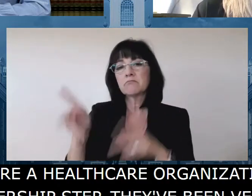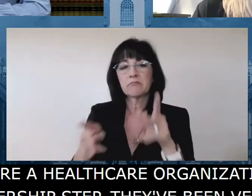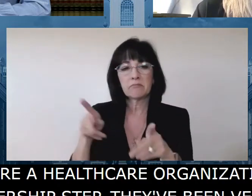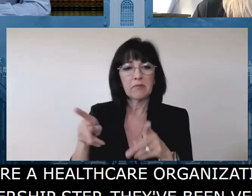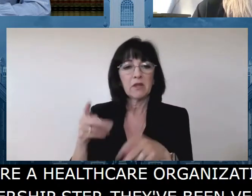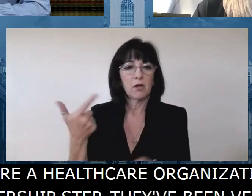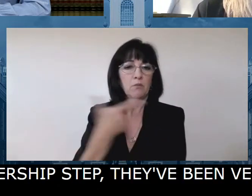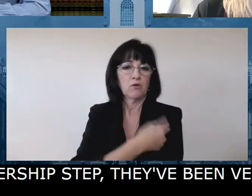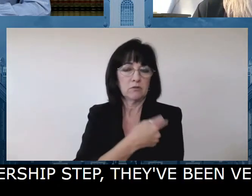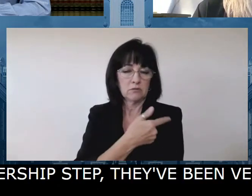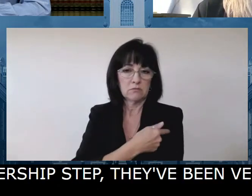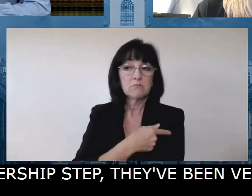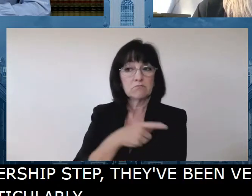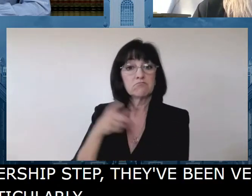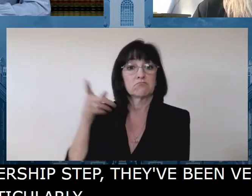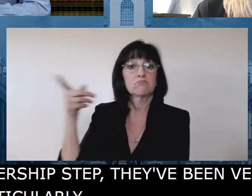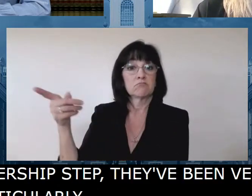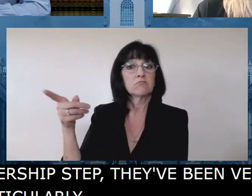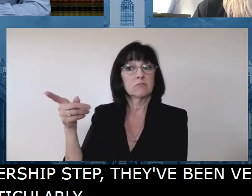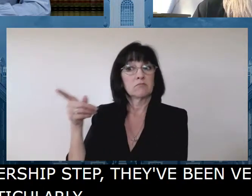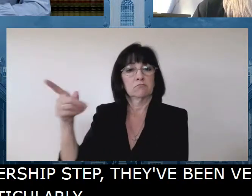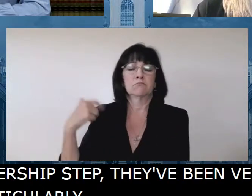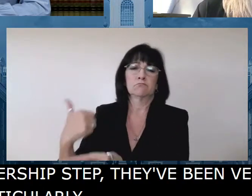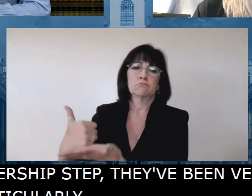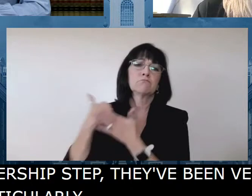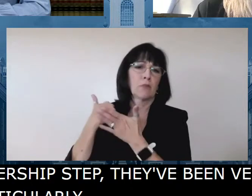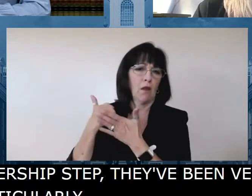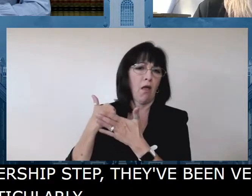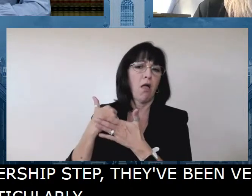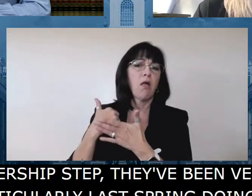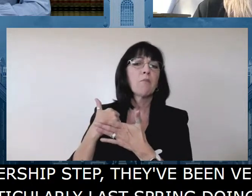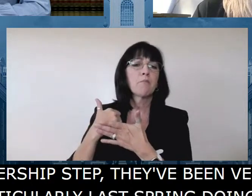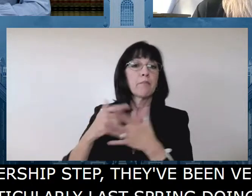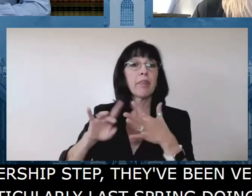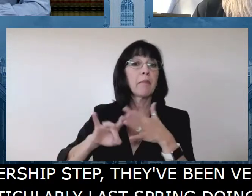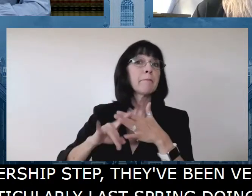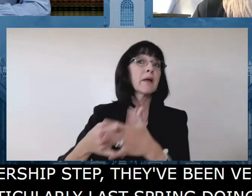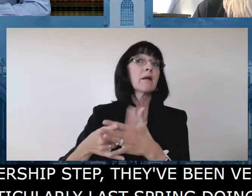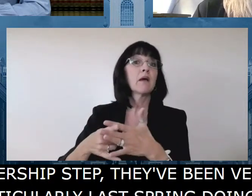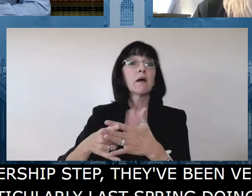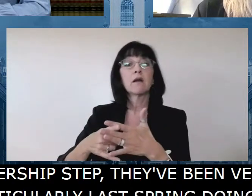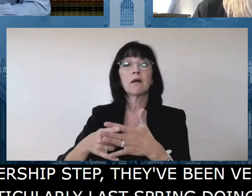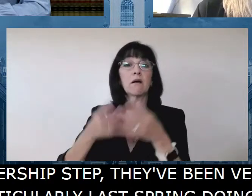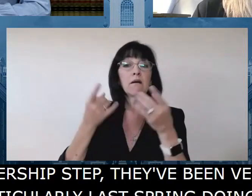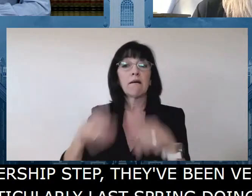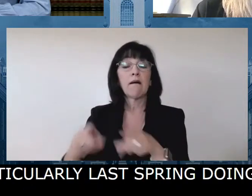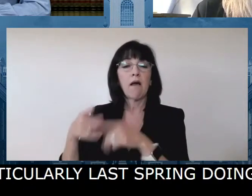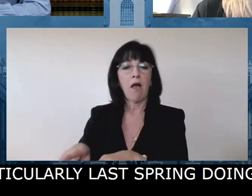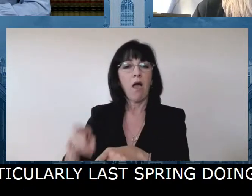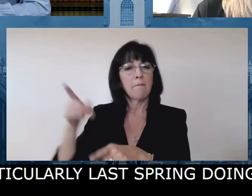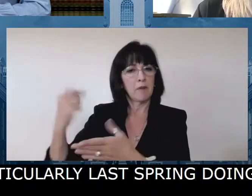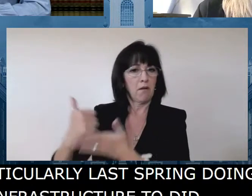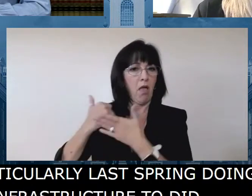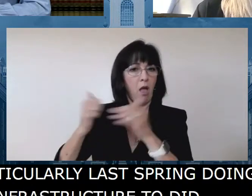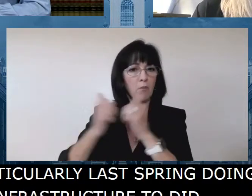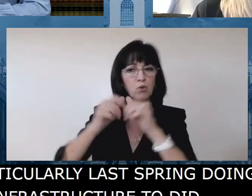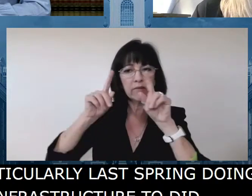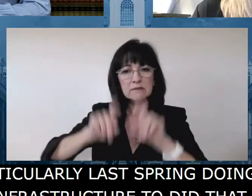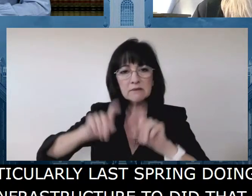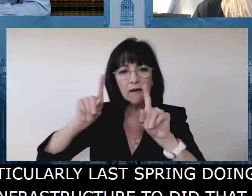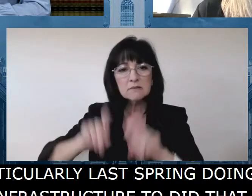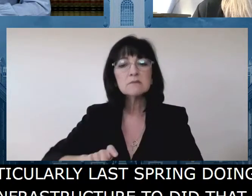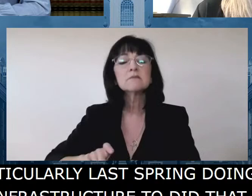terms of doing testing initially when we didn't have the infrastructure to do that. It is